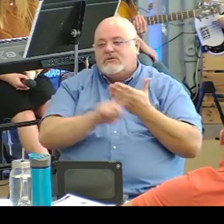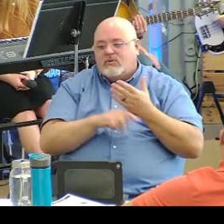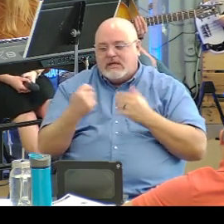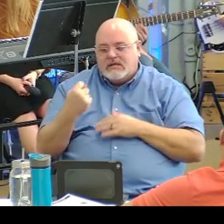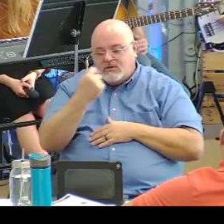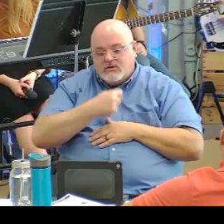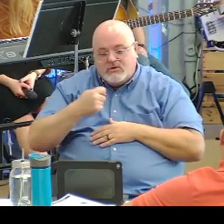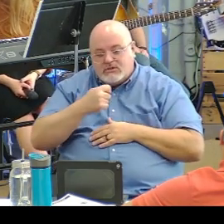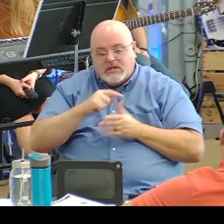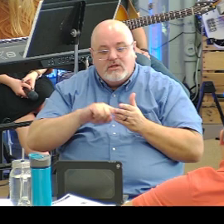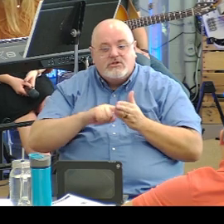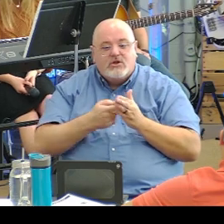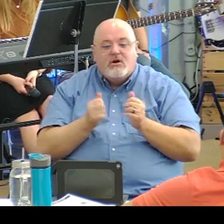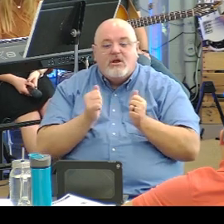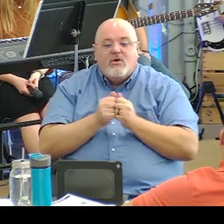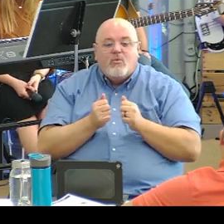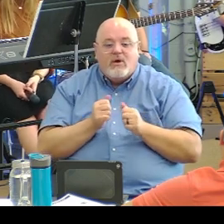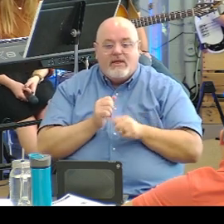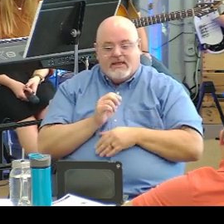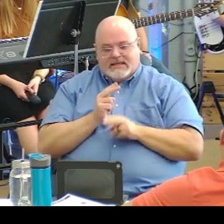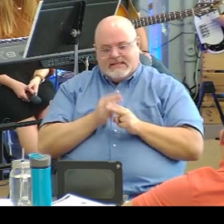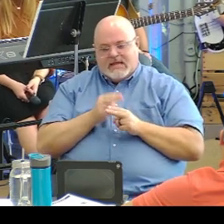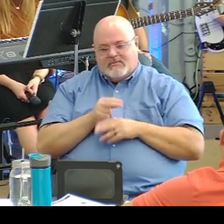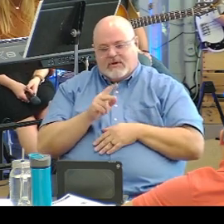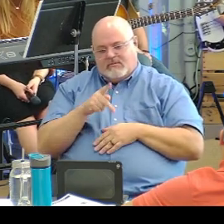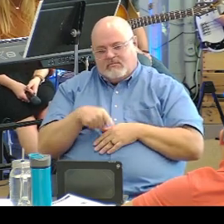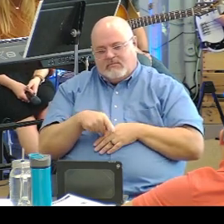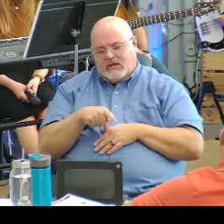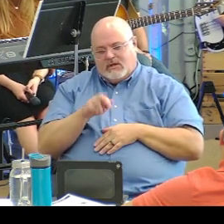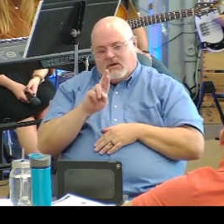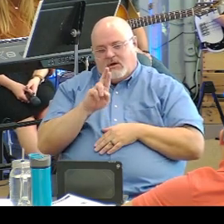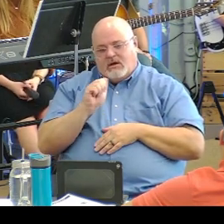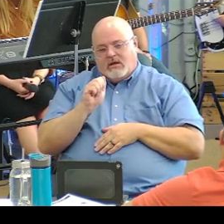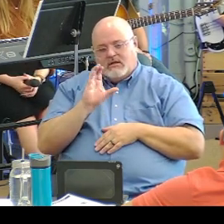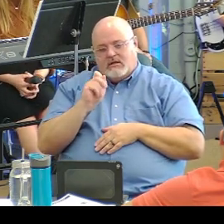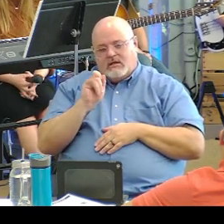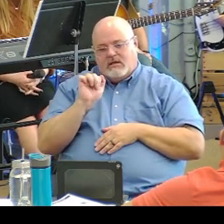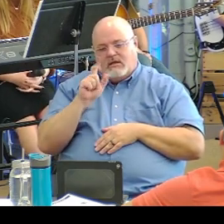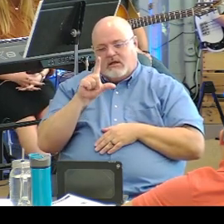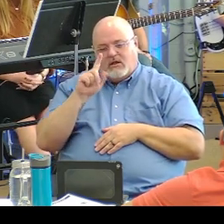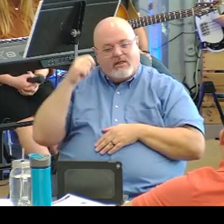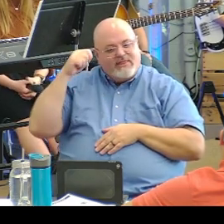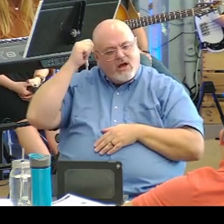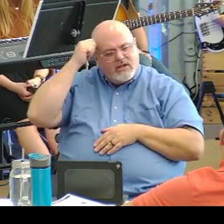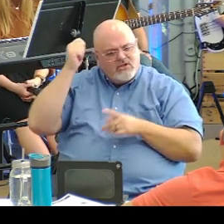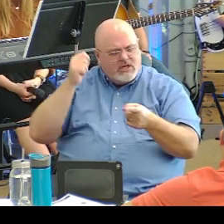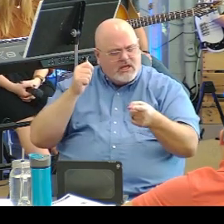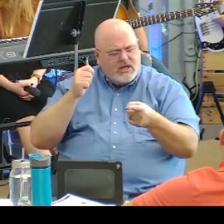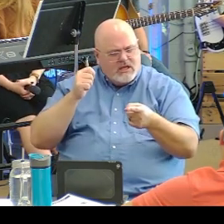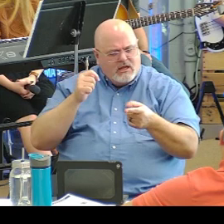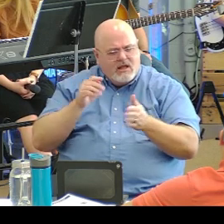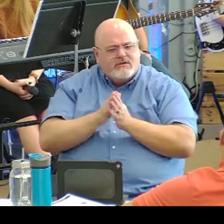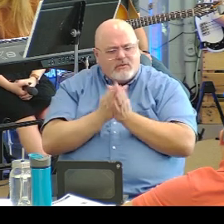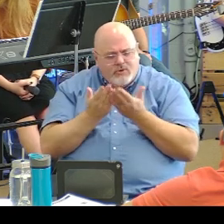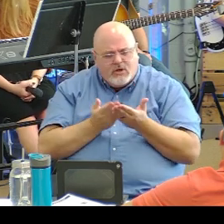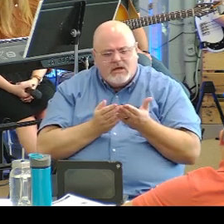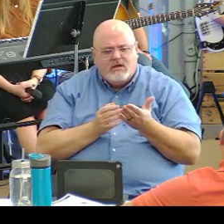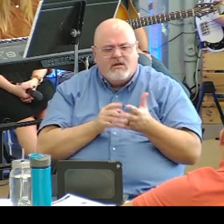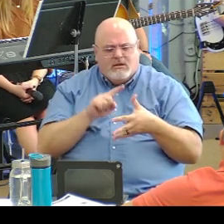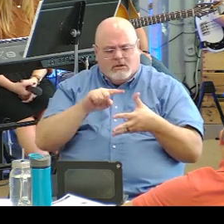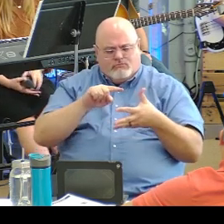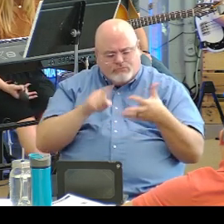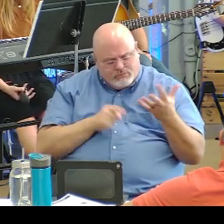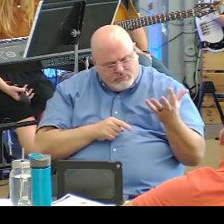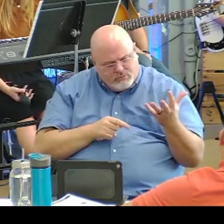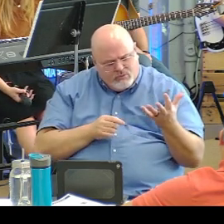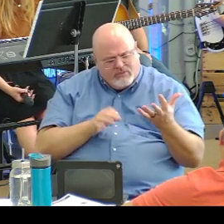we're starting with what we call practical theology. It's a systematic look at theology, and every week we'll look at different things, starting with bibliology and the theology